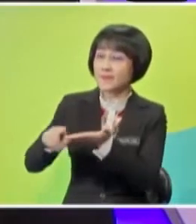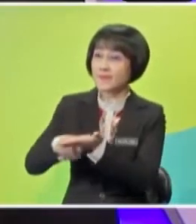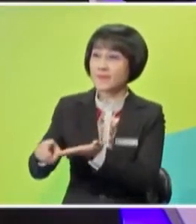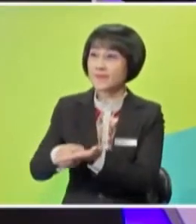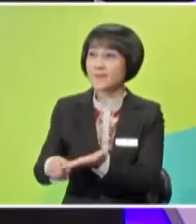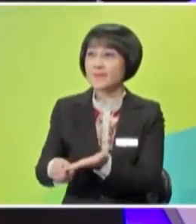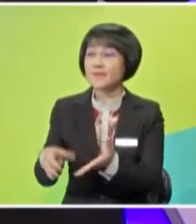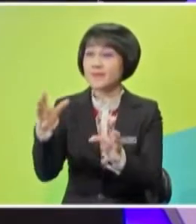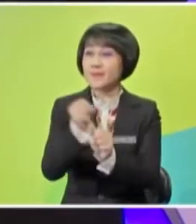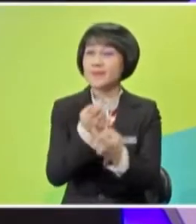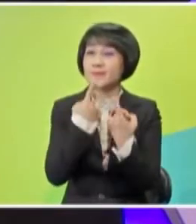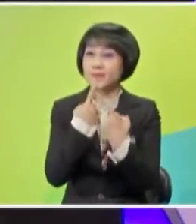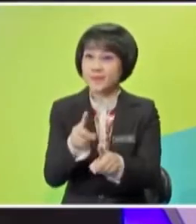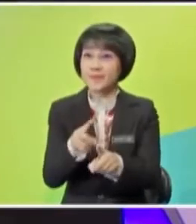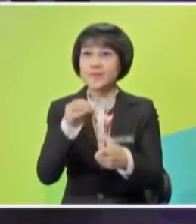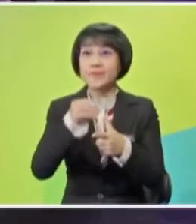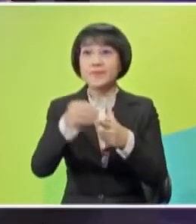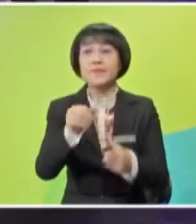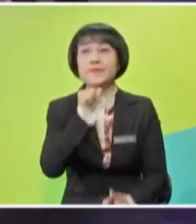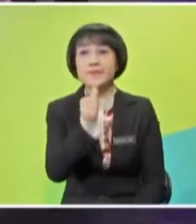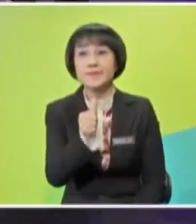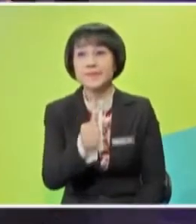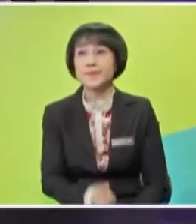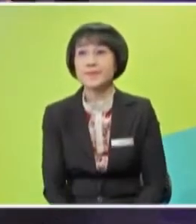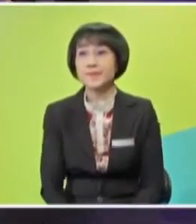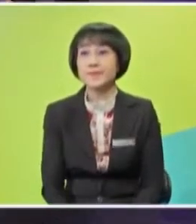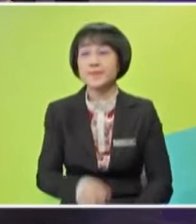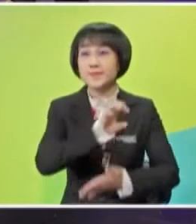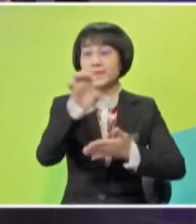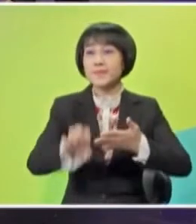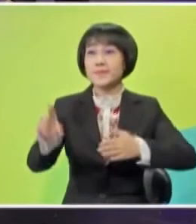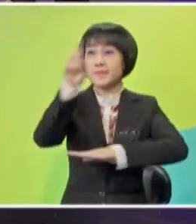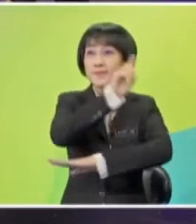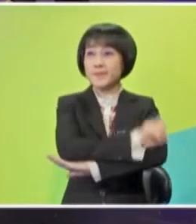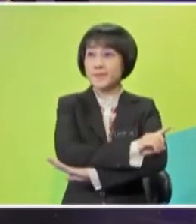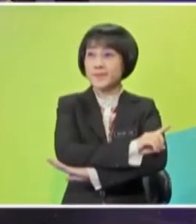the answer correct or not. Okay. Because at the end of the day, we are going